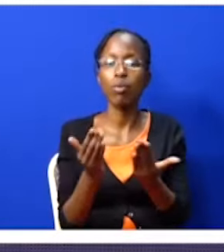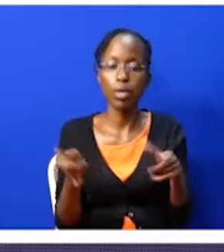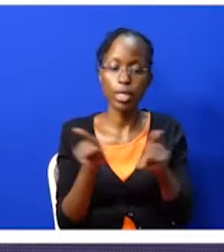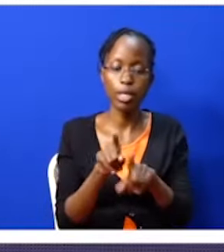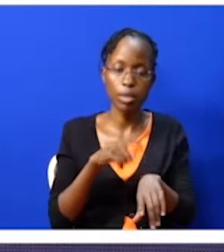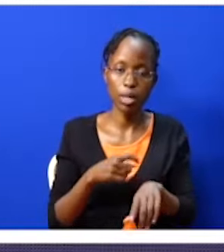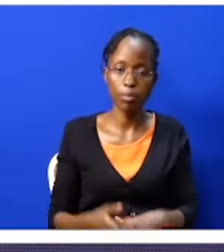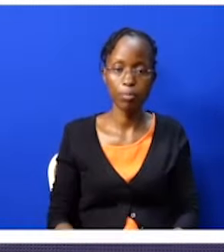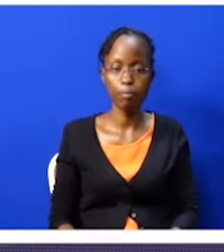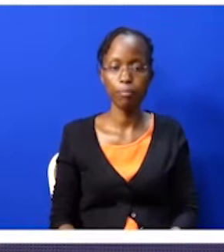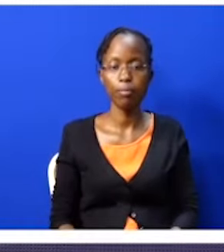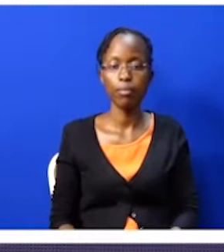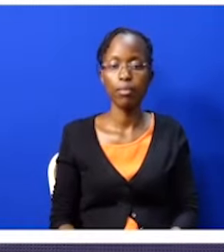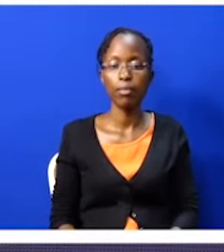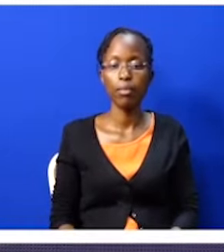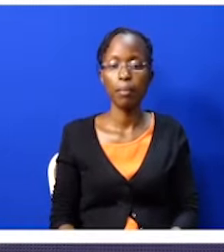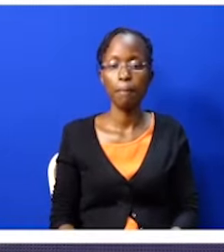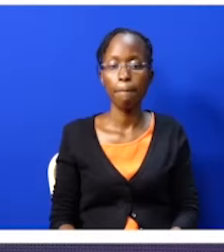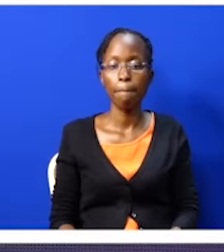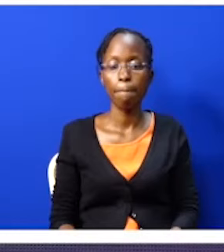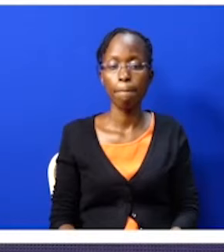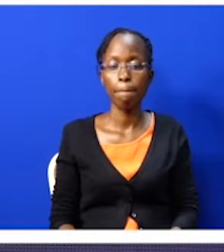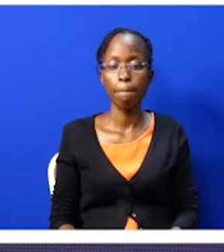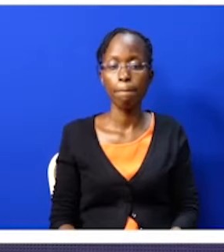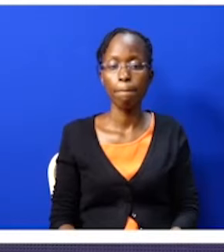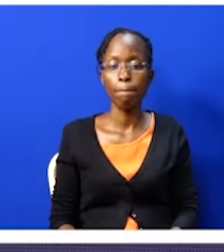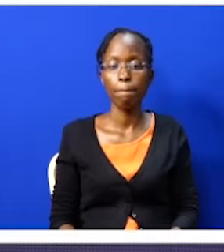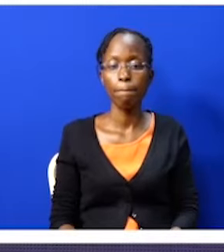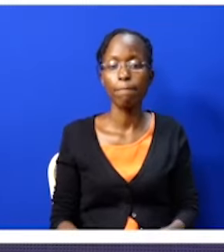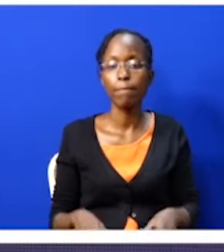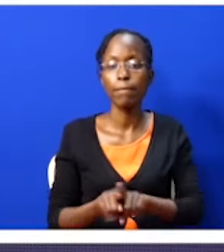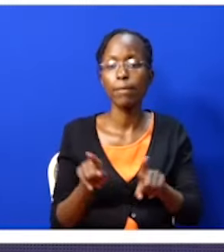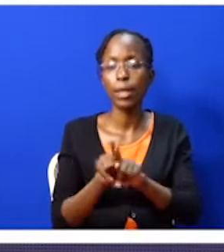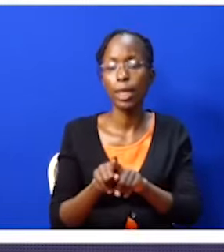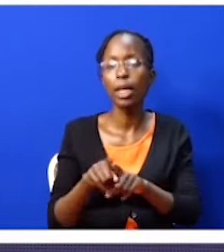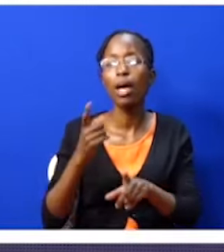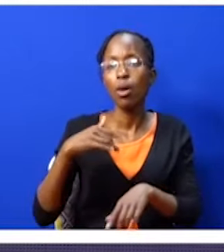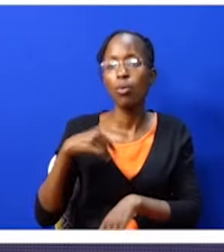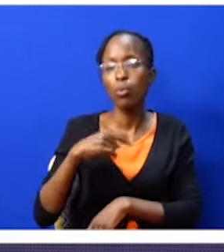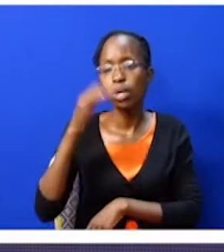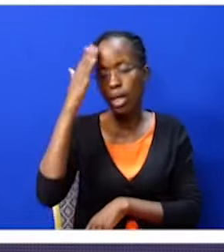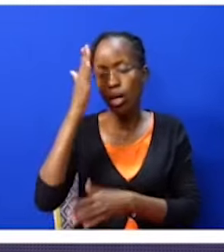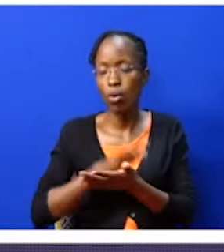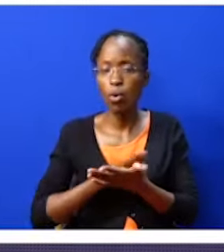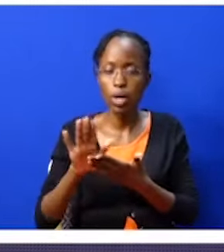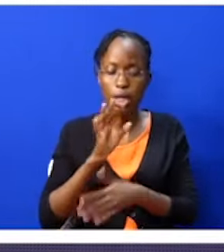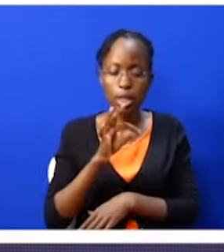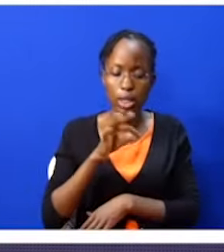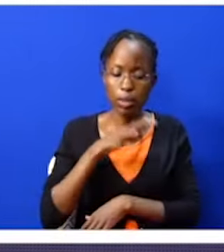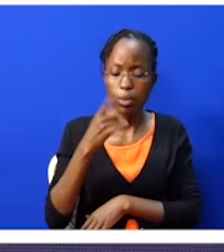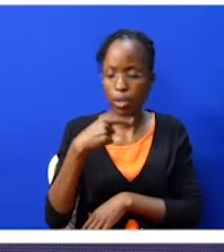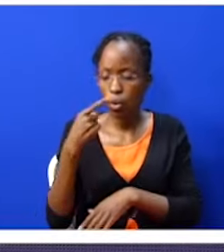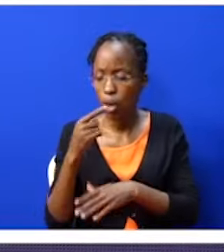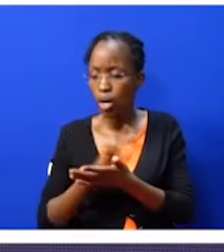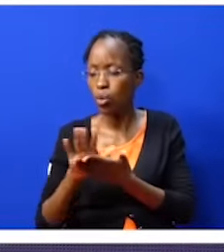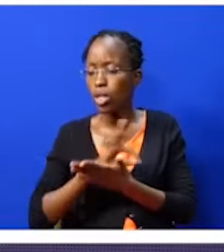the same time. So we understand who this Holy Spirit is, where he is,